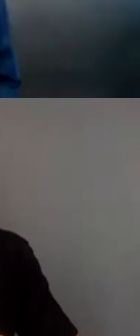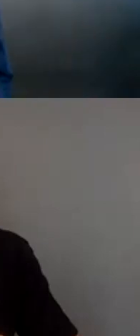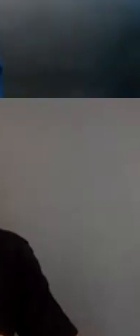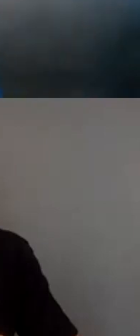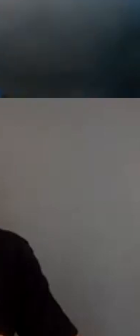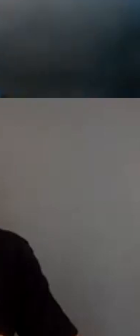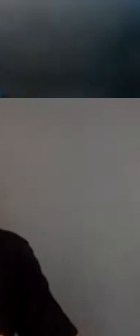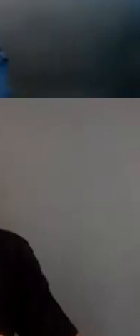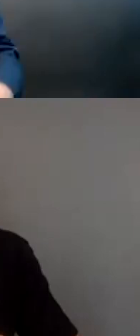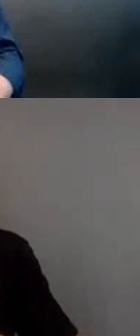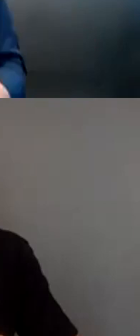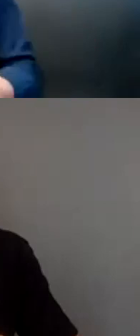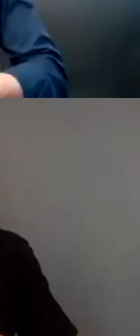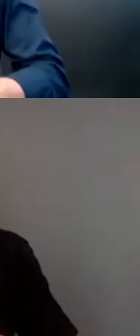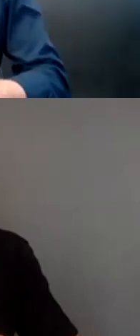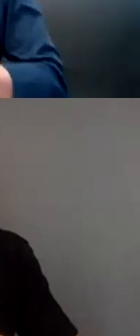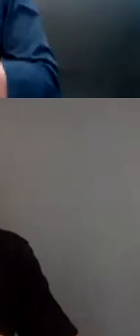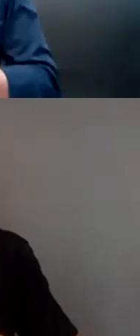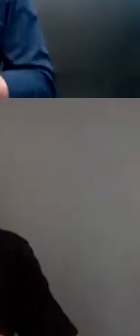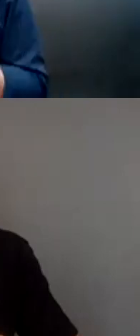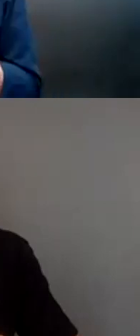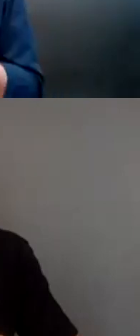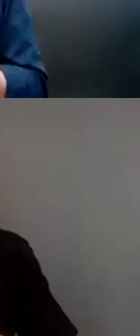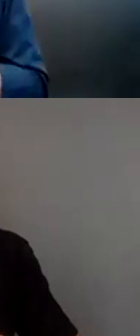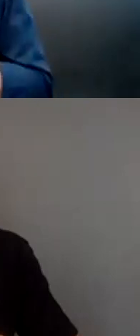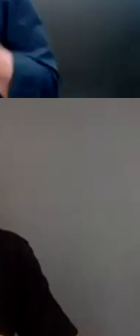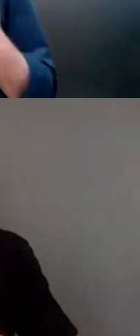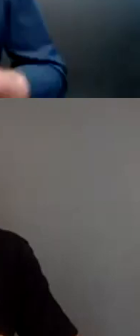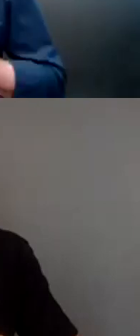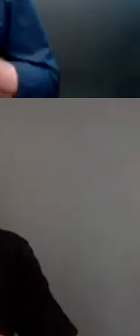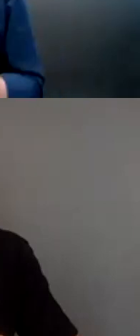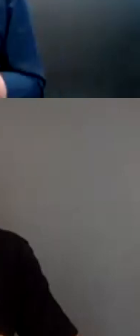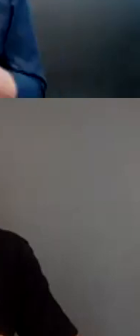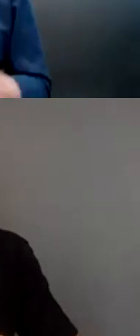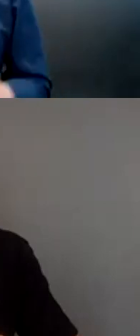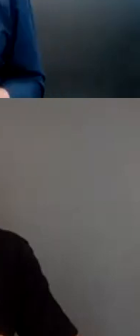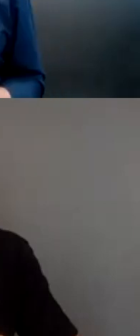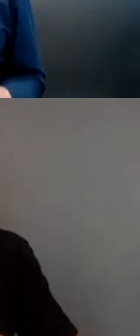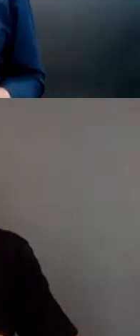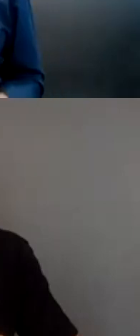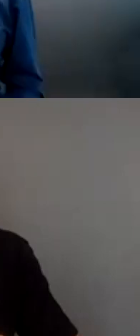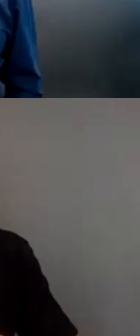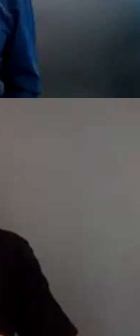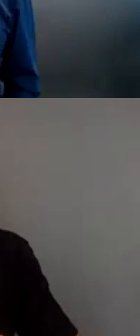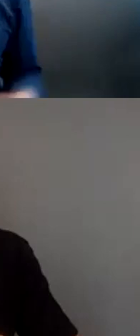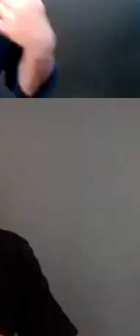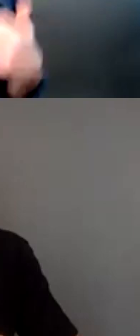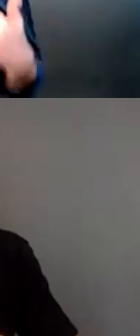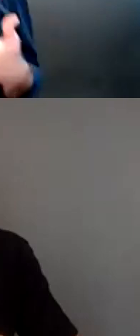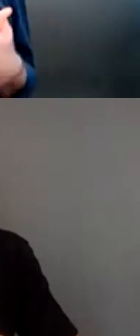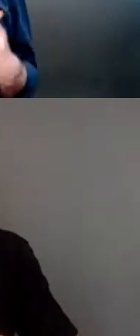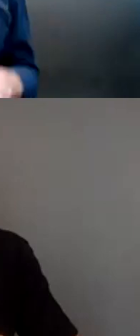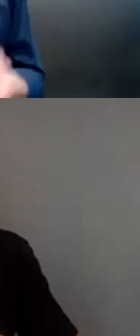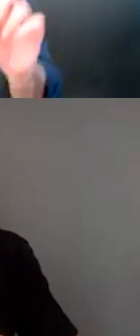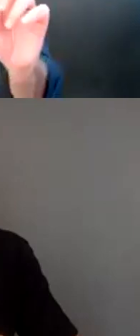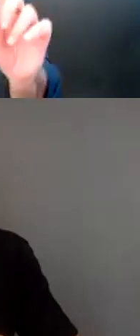I do think you're absolutely right. And one of the really productive spaces about working in the elder abuse field is working with the people causing the harm